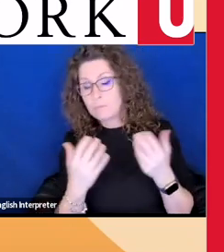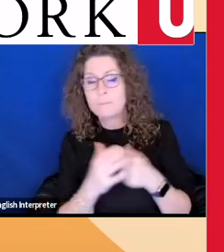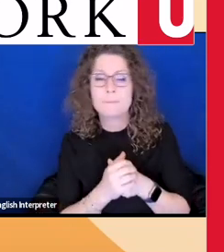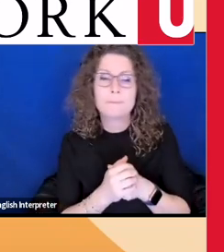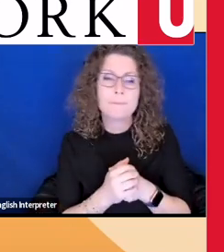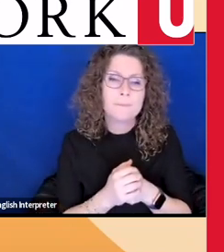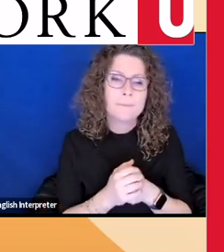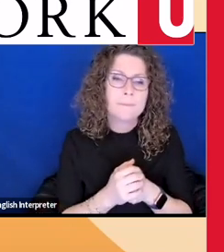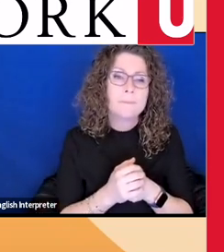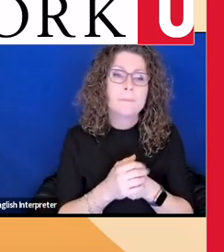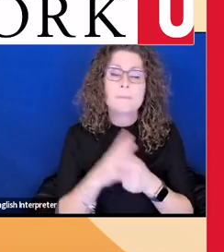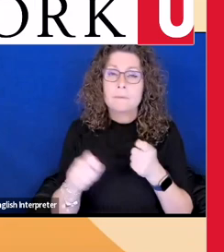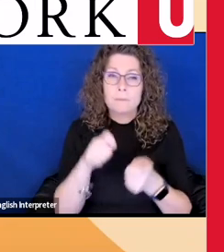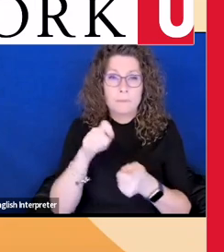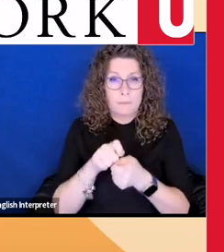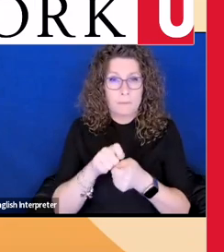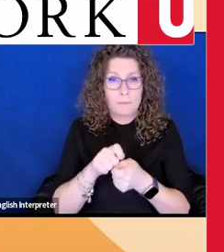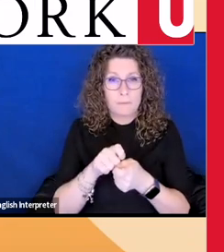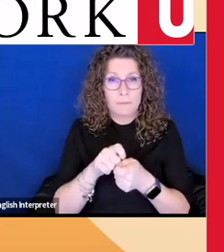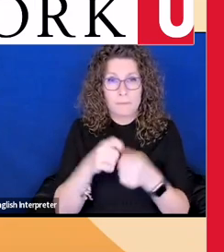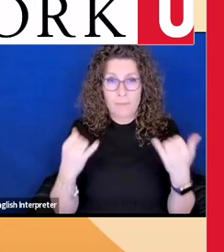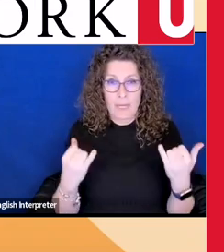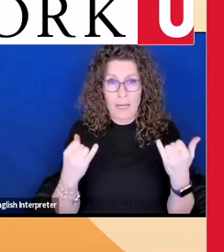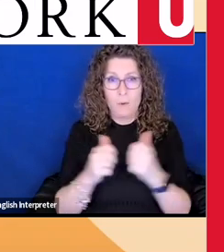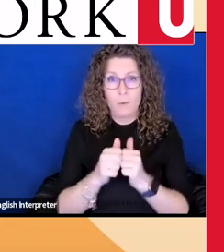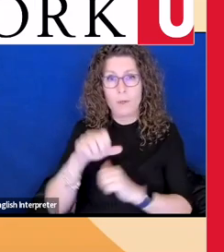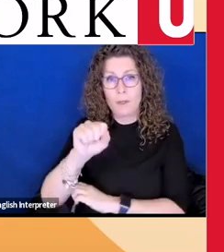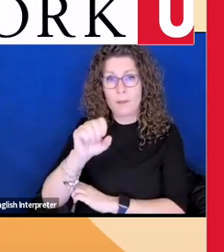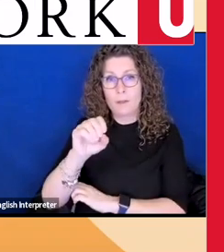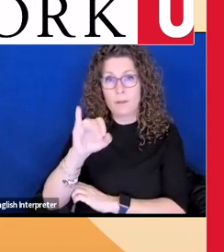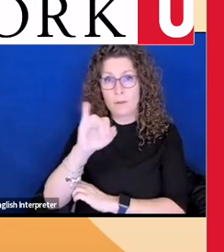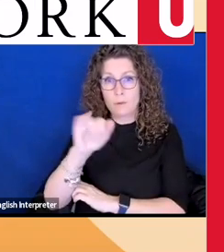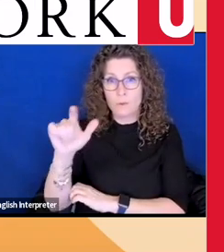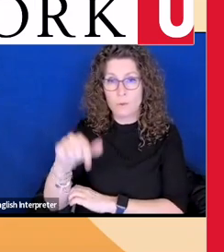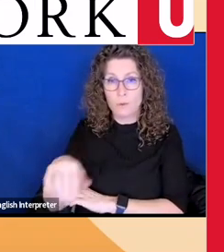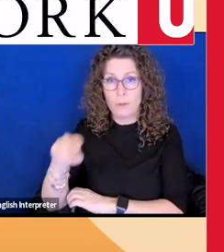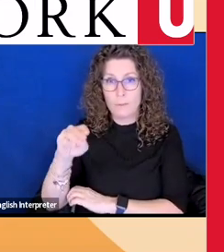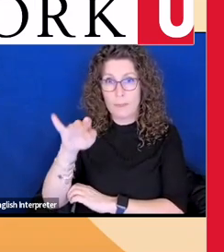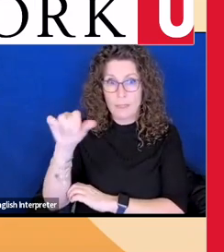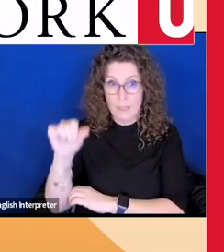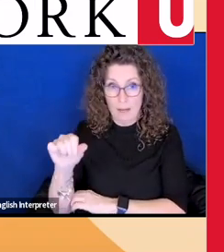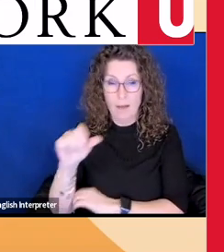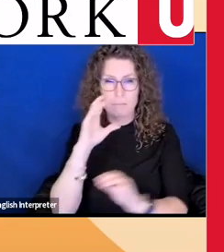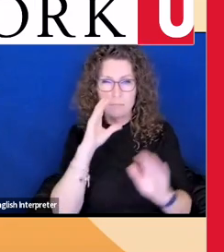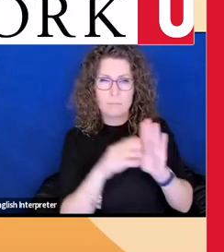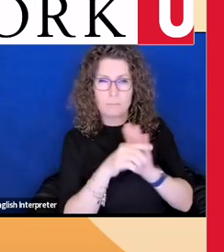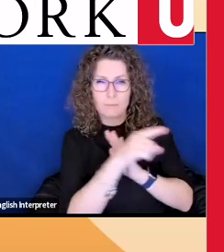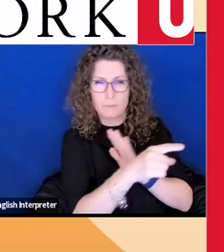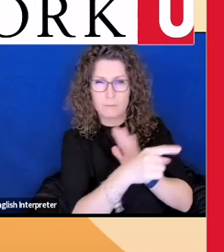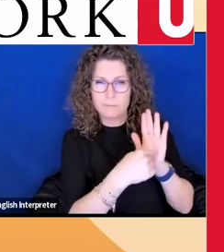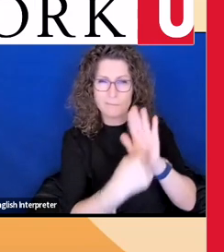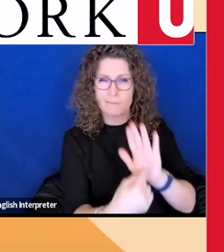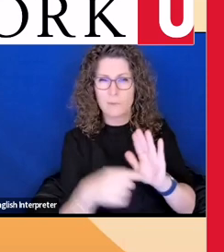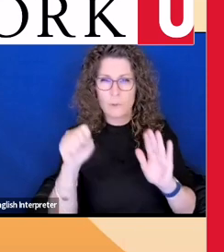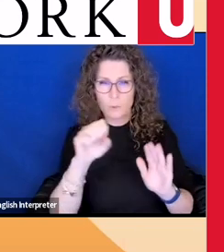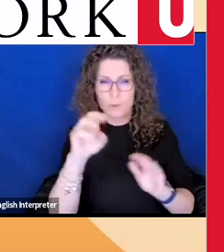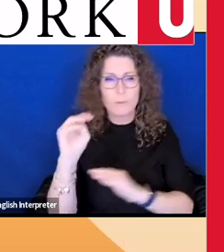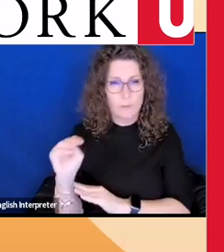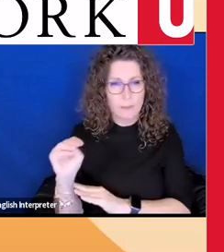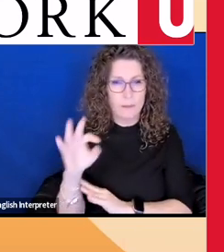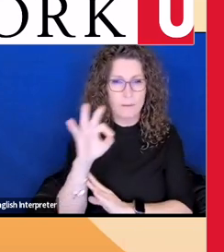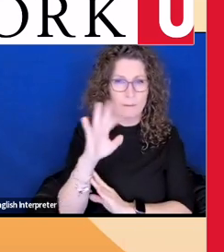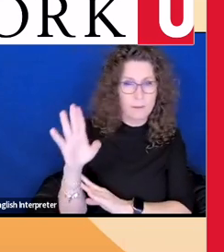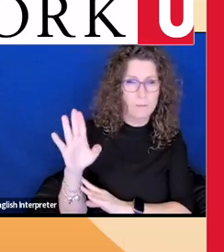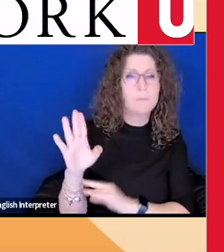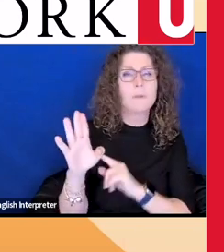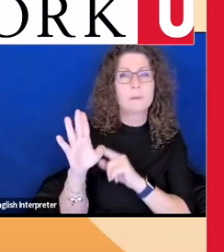Particularly in this age of social media, this is an image of representing social media, enacting solidarity plays a significant